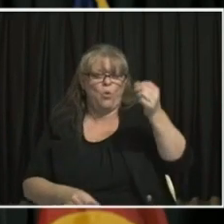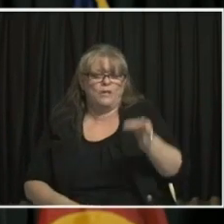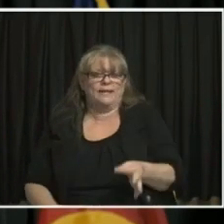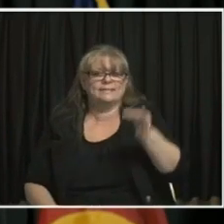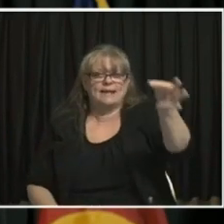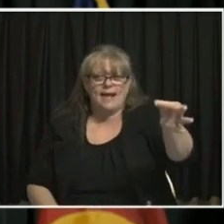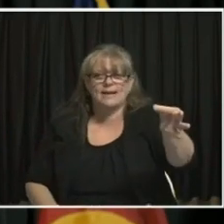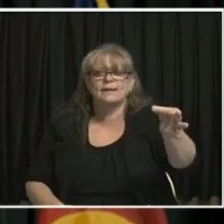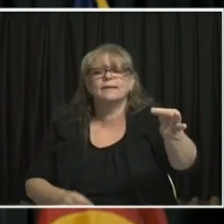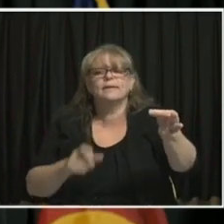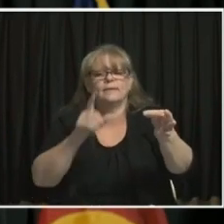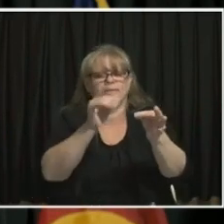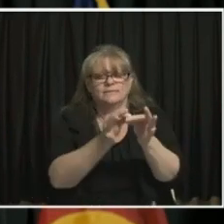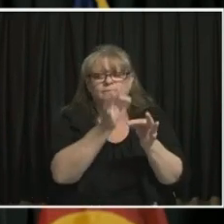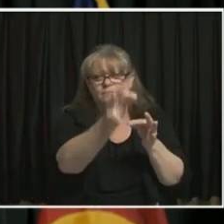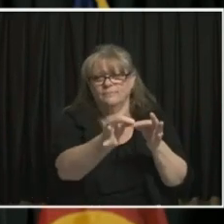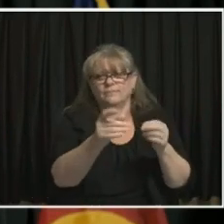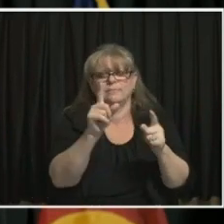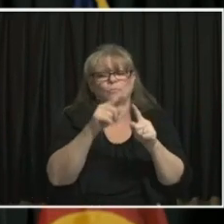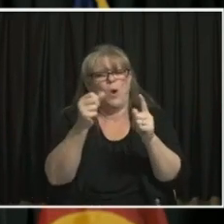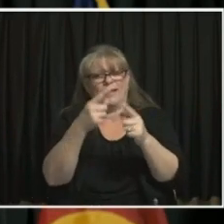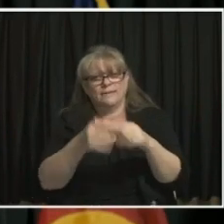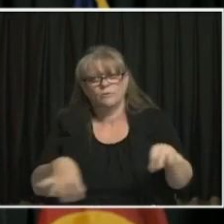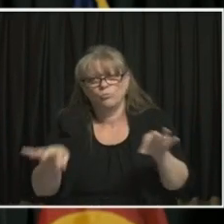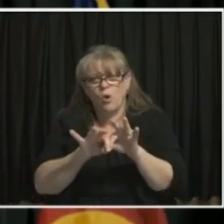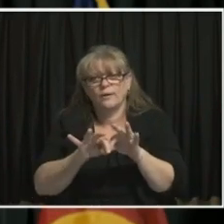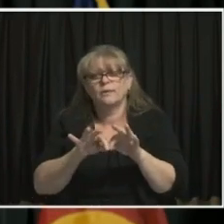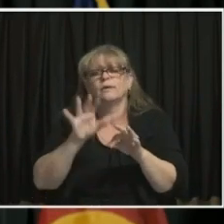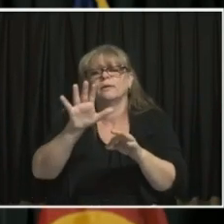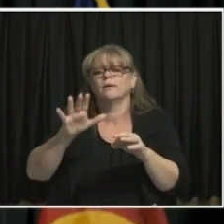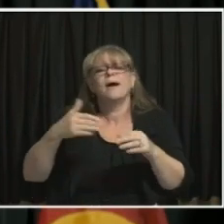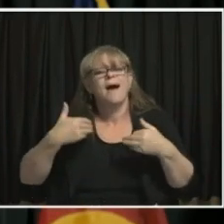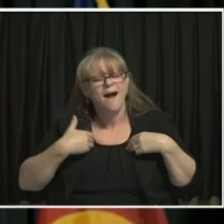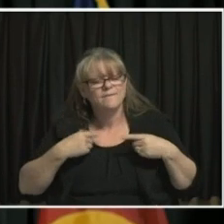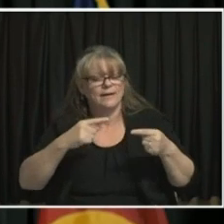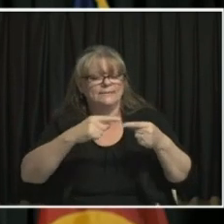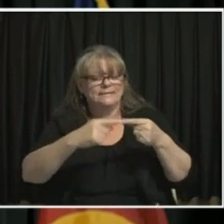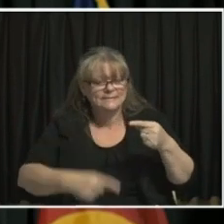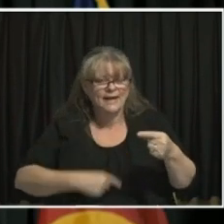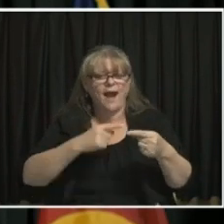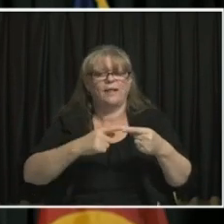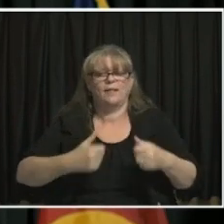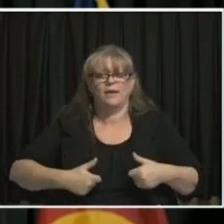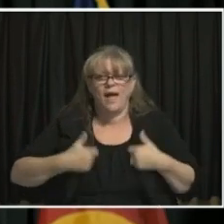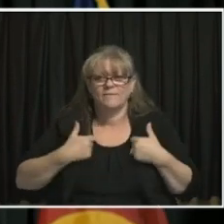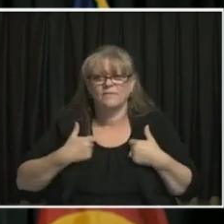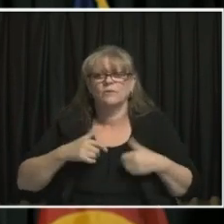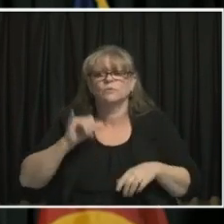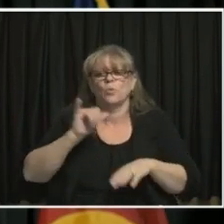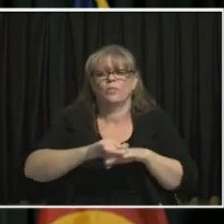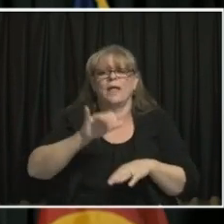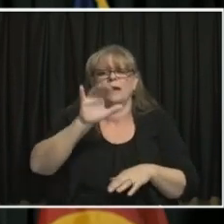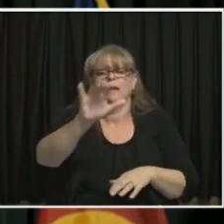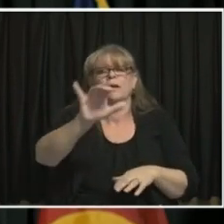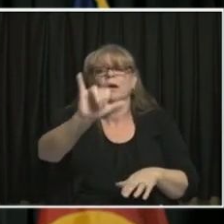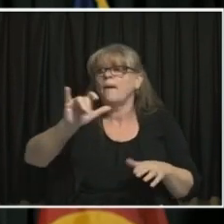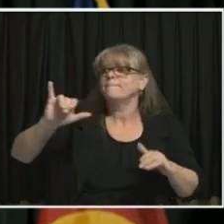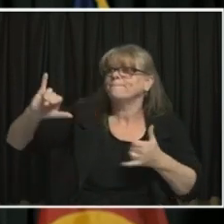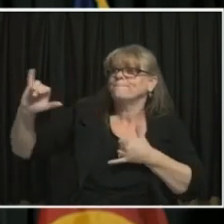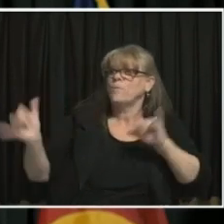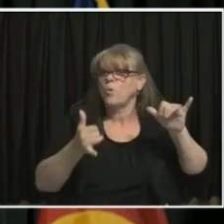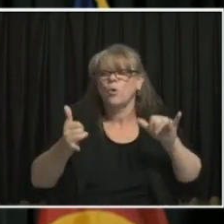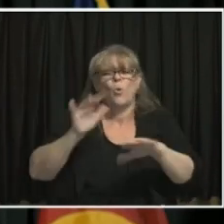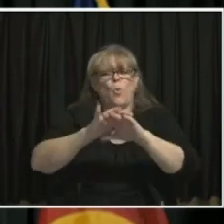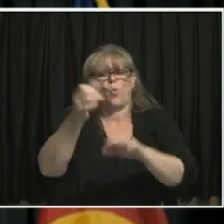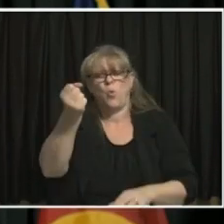events, and then we will have that day where we can come together around celebrating the cycle of life events. Jim said, sad